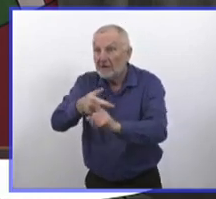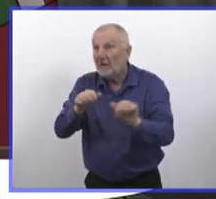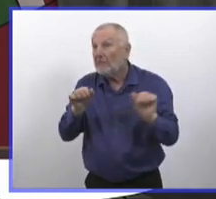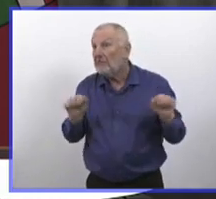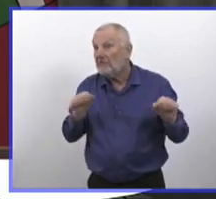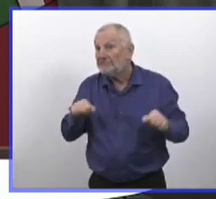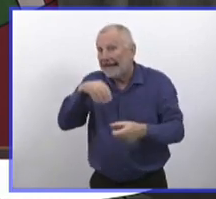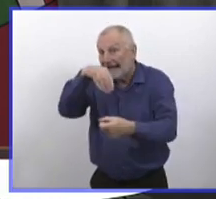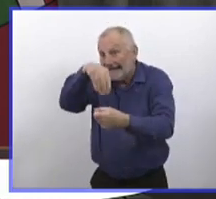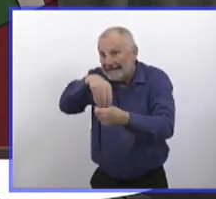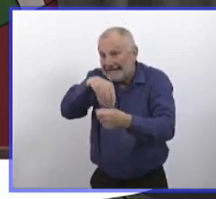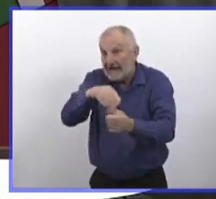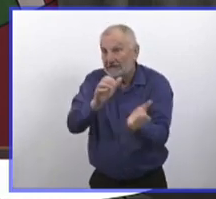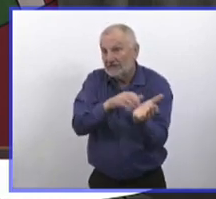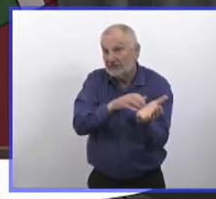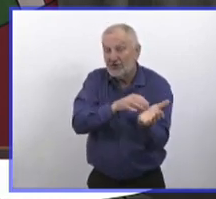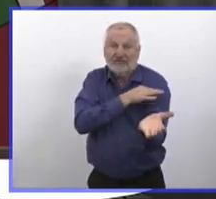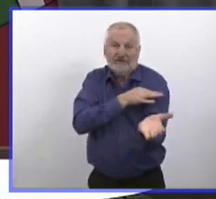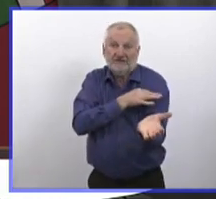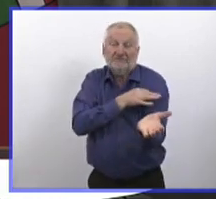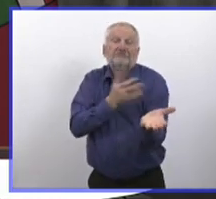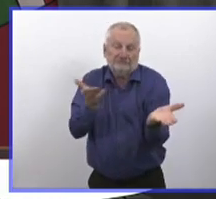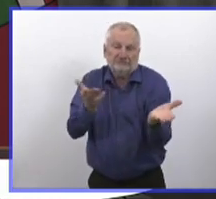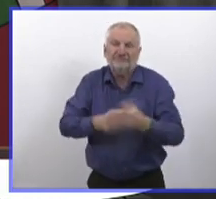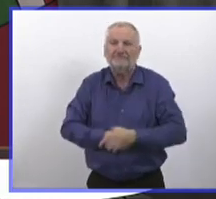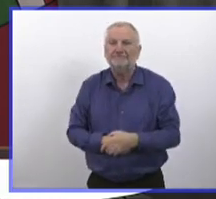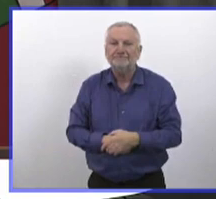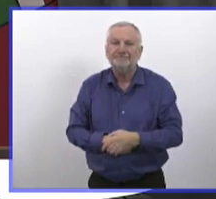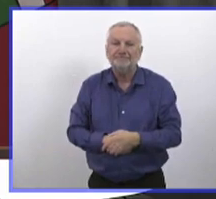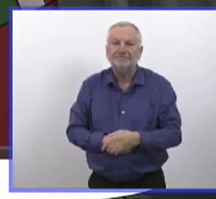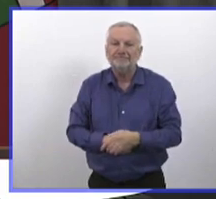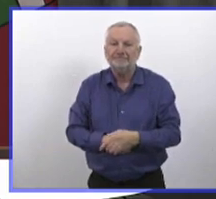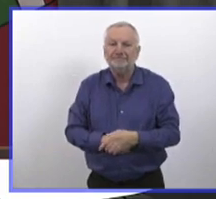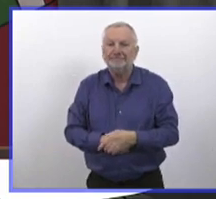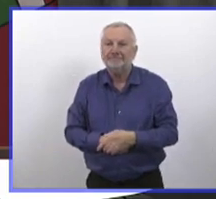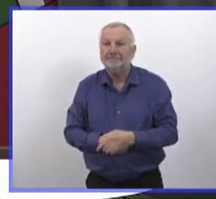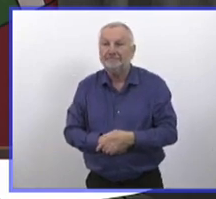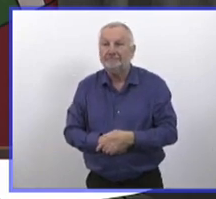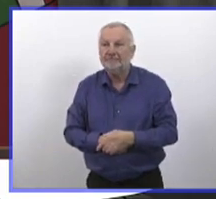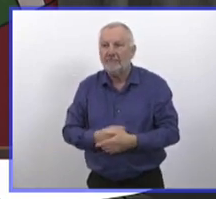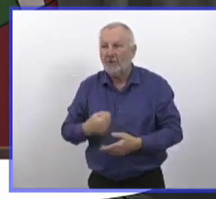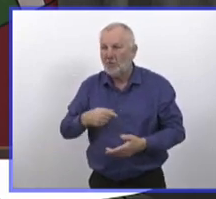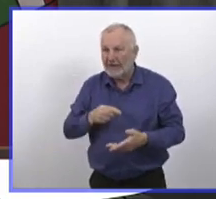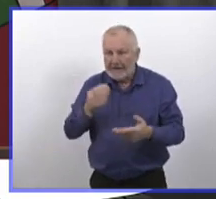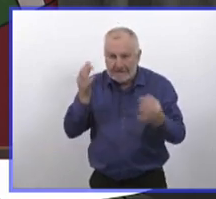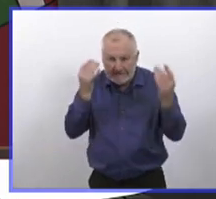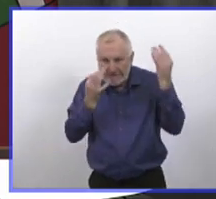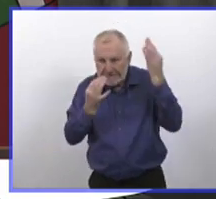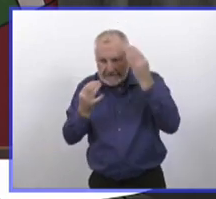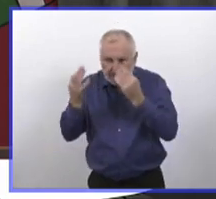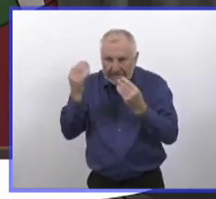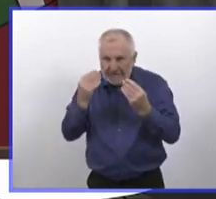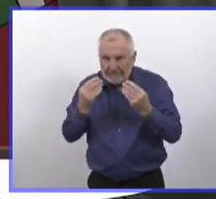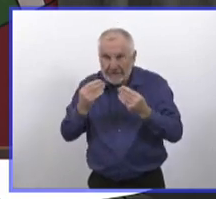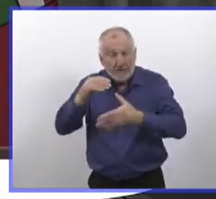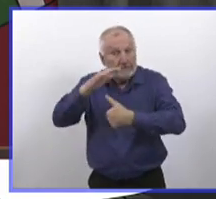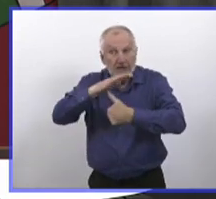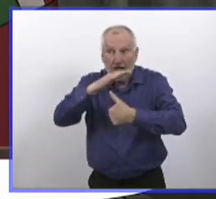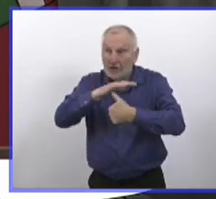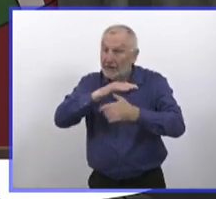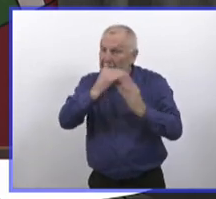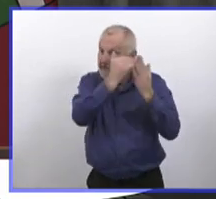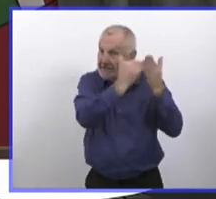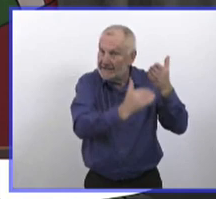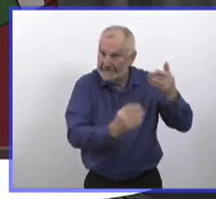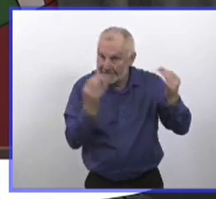Clearly, there are many factors at play, many health conditions that we had to consider when we were developing these priority lists. We do